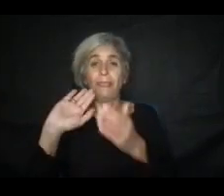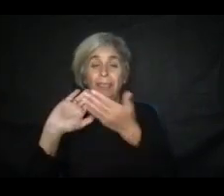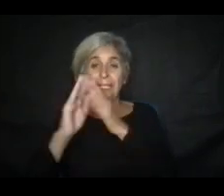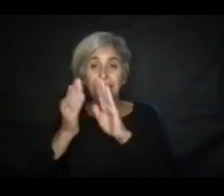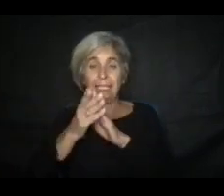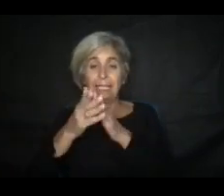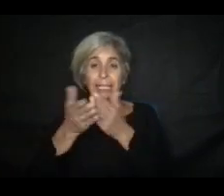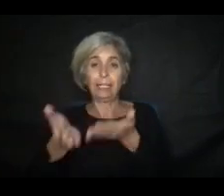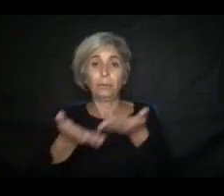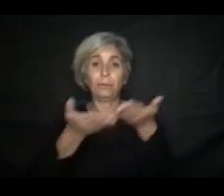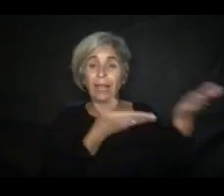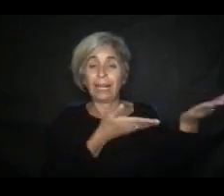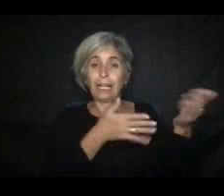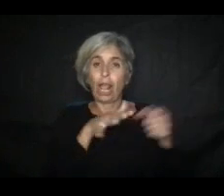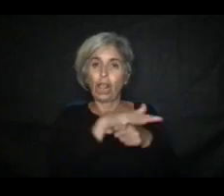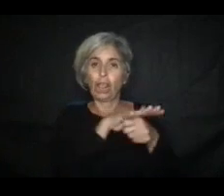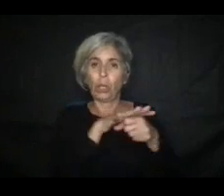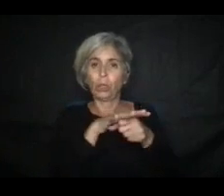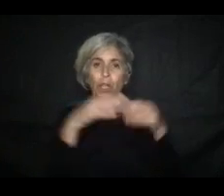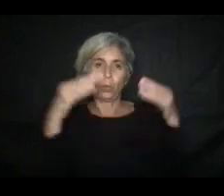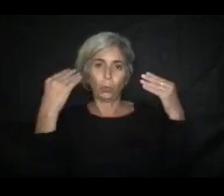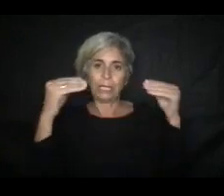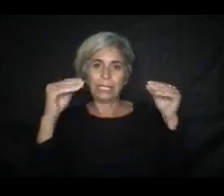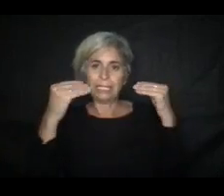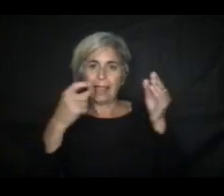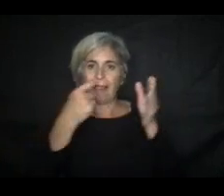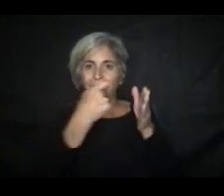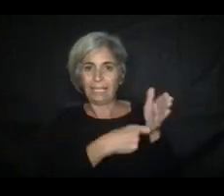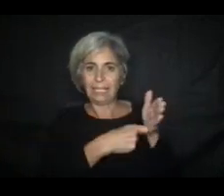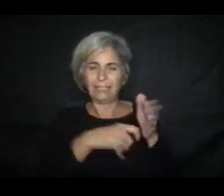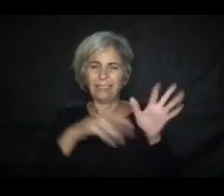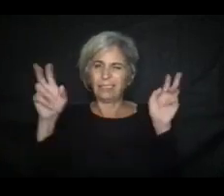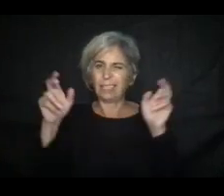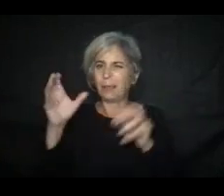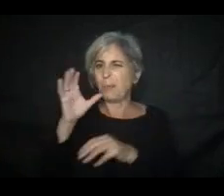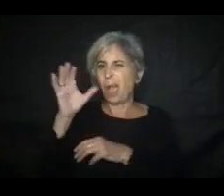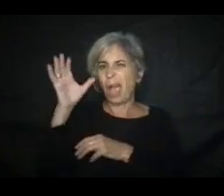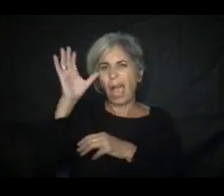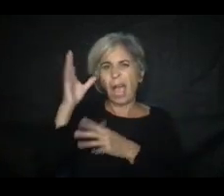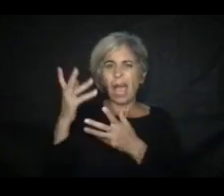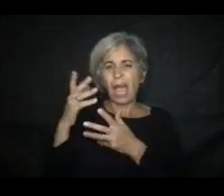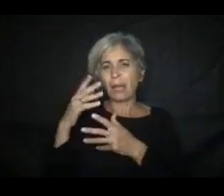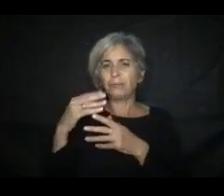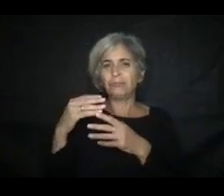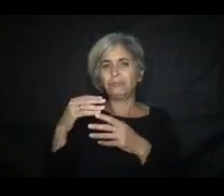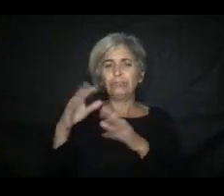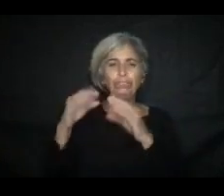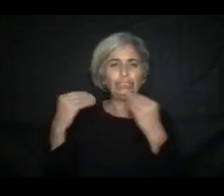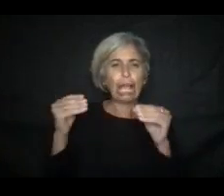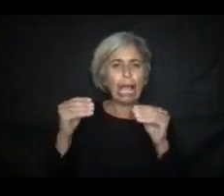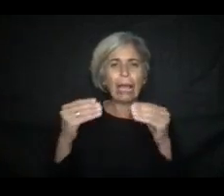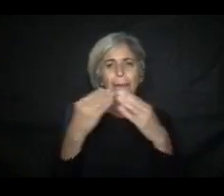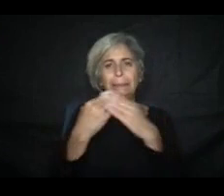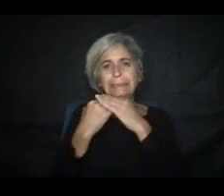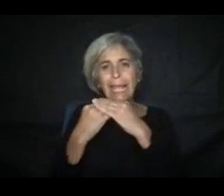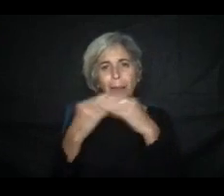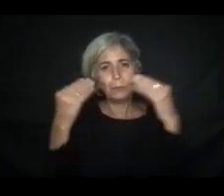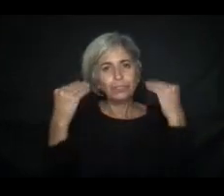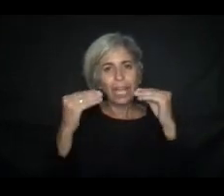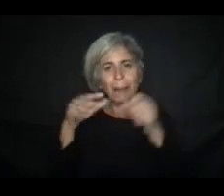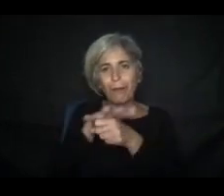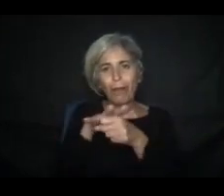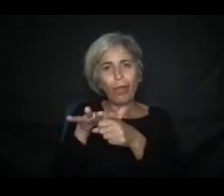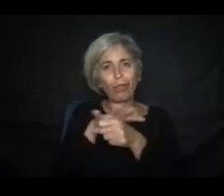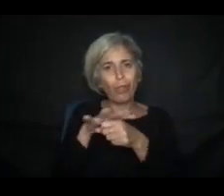retail fee. So if you're a local business, a mom and pop sandwich shop, or a local